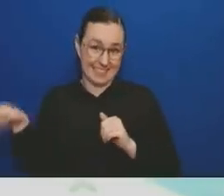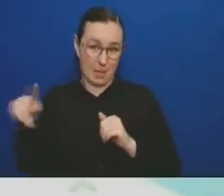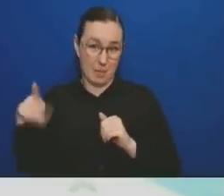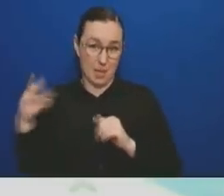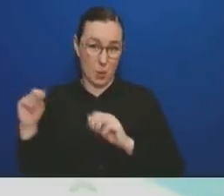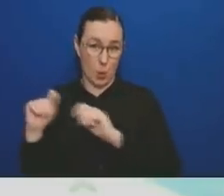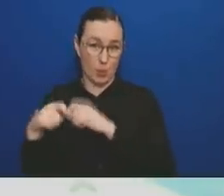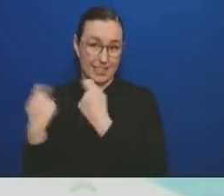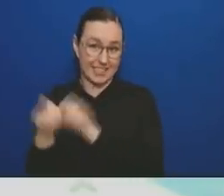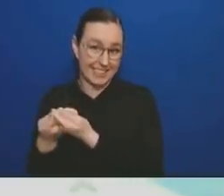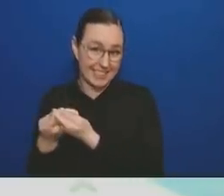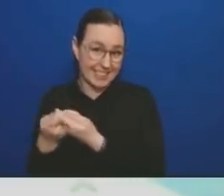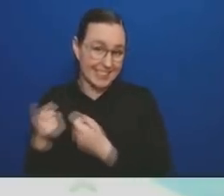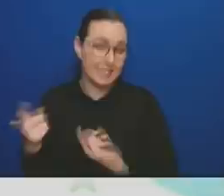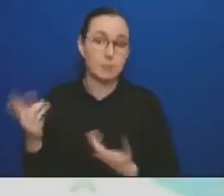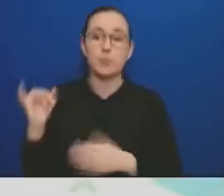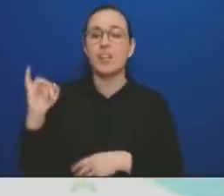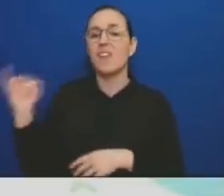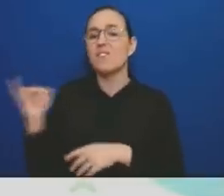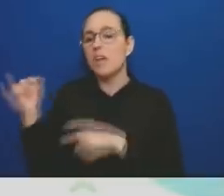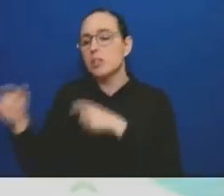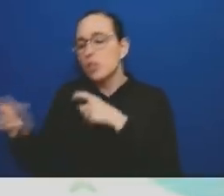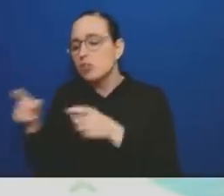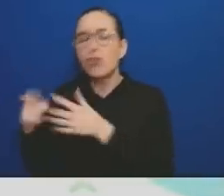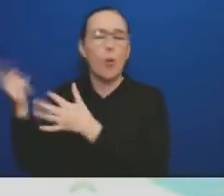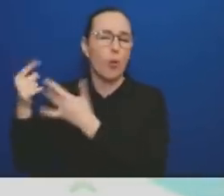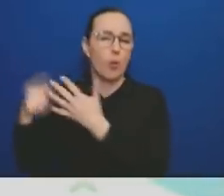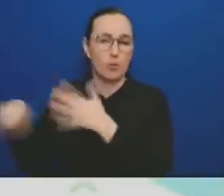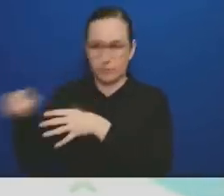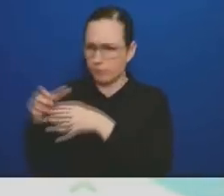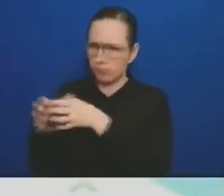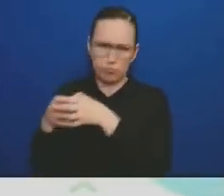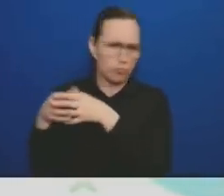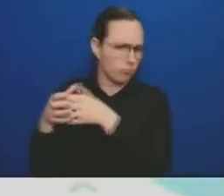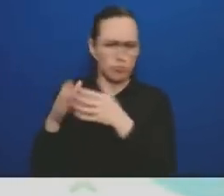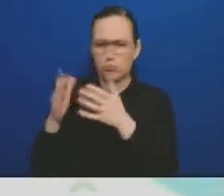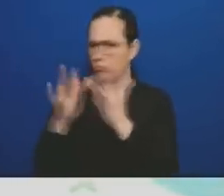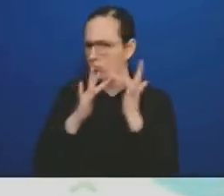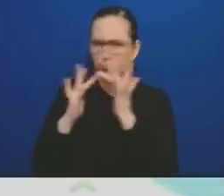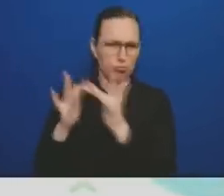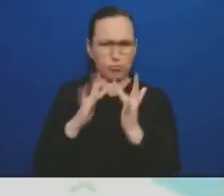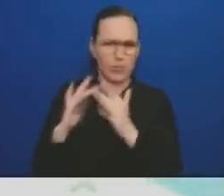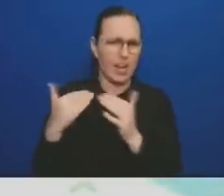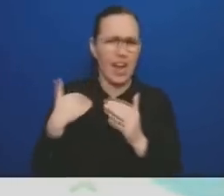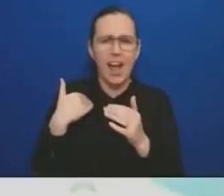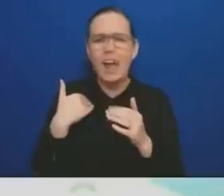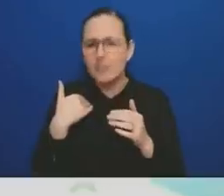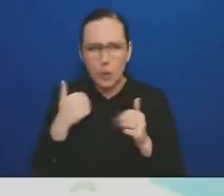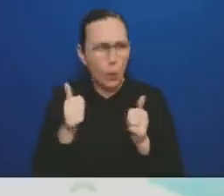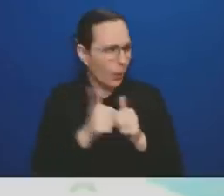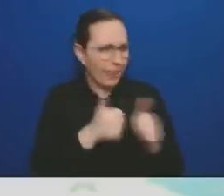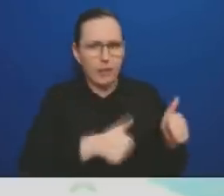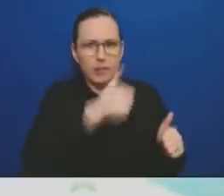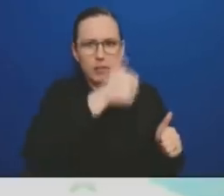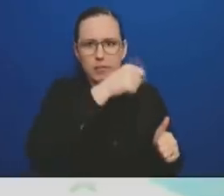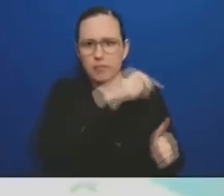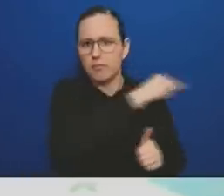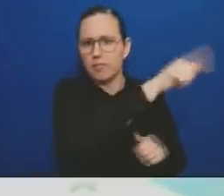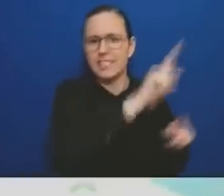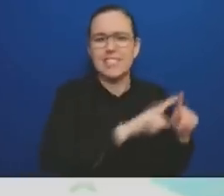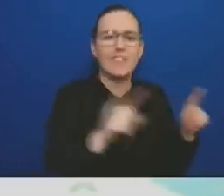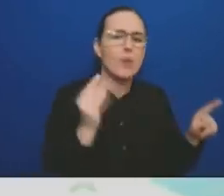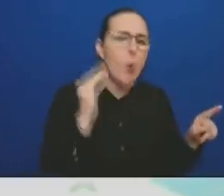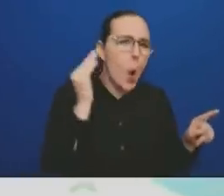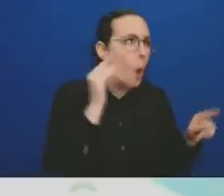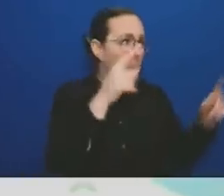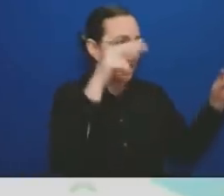our teams in the regional health authorities that include the MHOs, it includes infection control, they are in constant contact with the